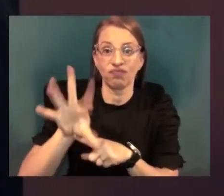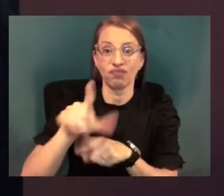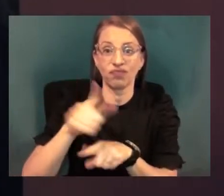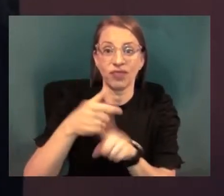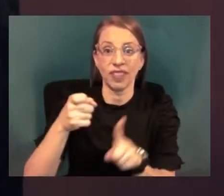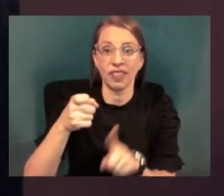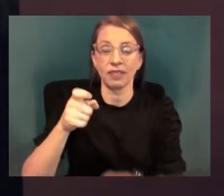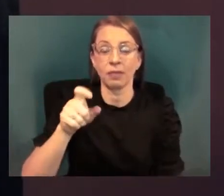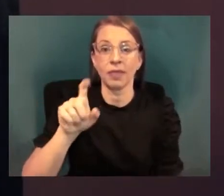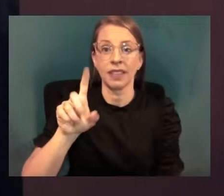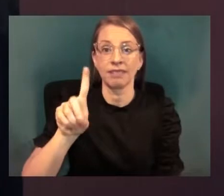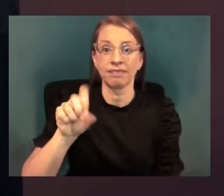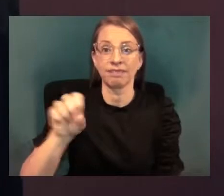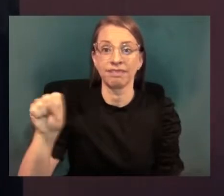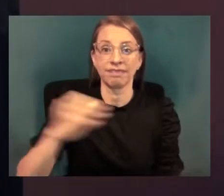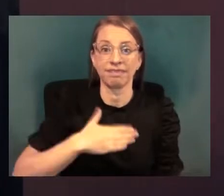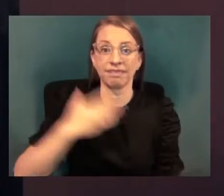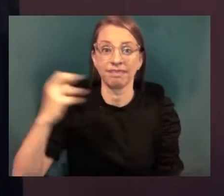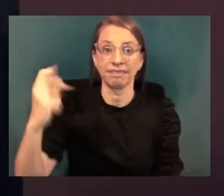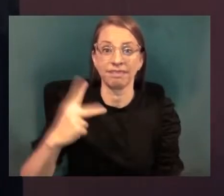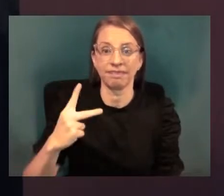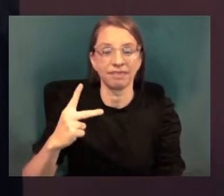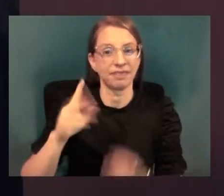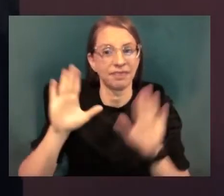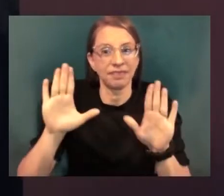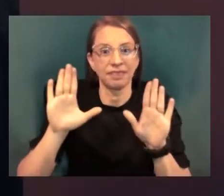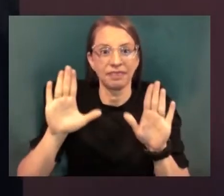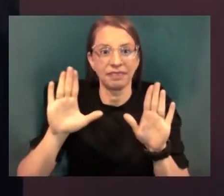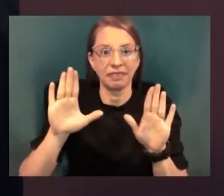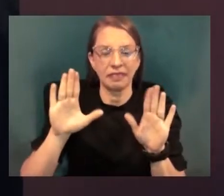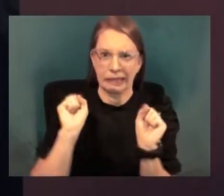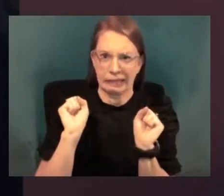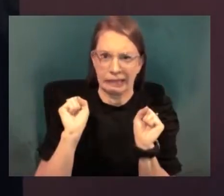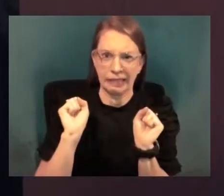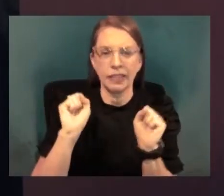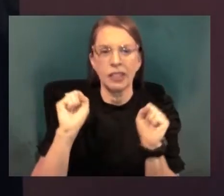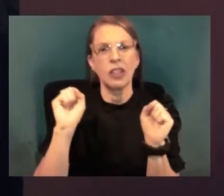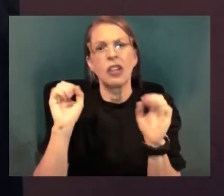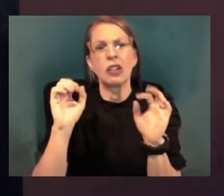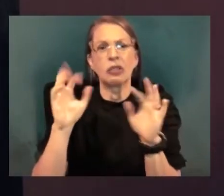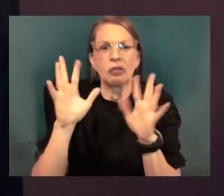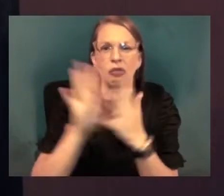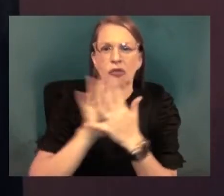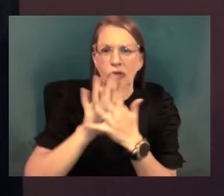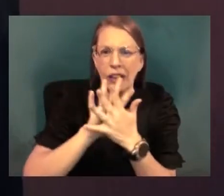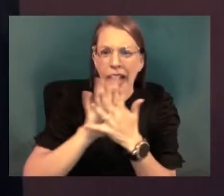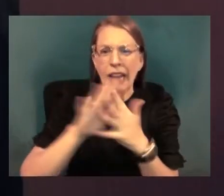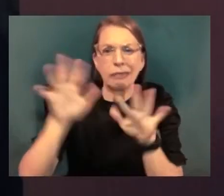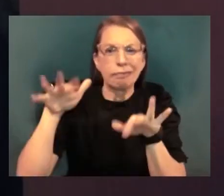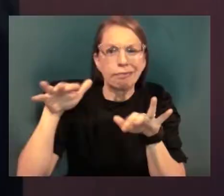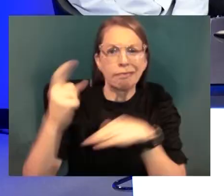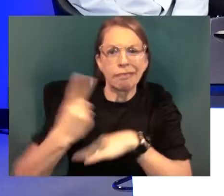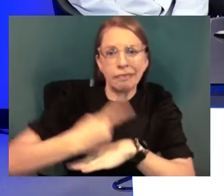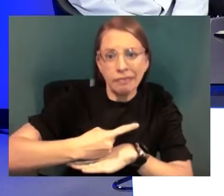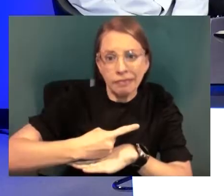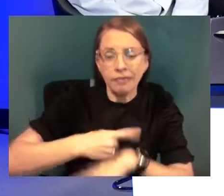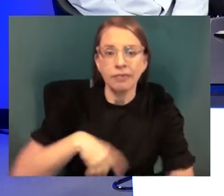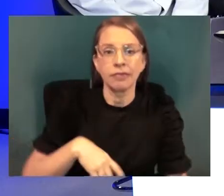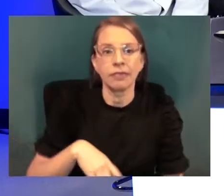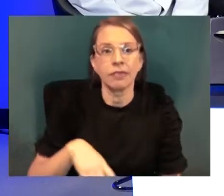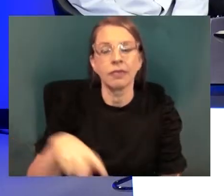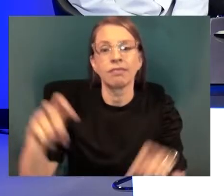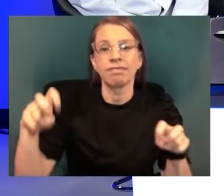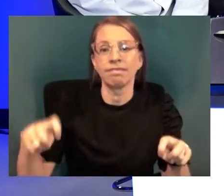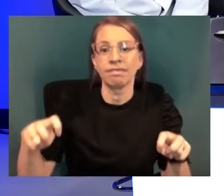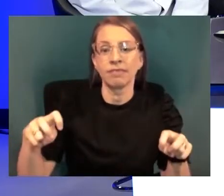with you on this gray, rainy day. In studio with us today is the director of the Jean and